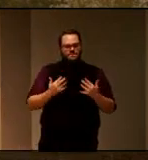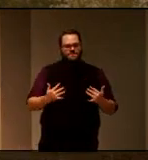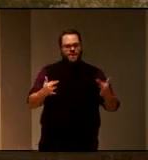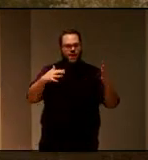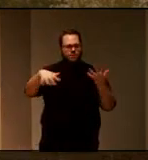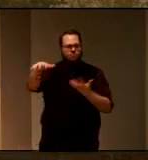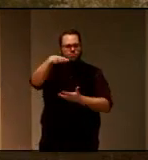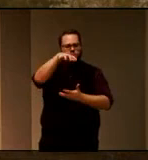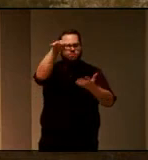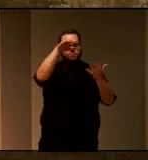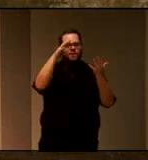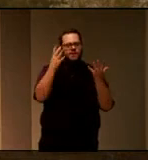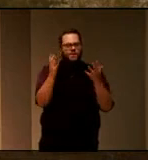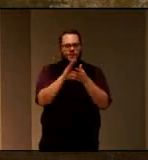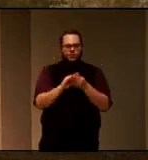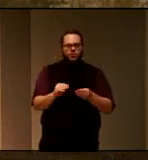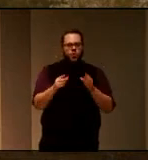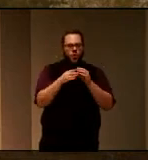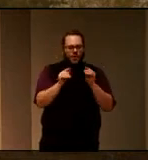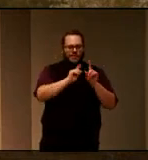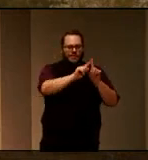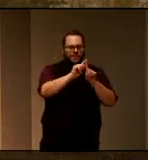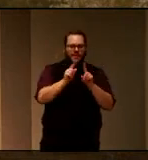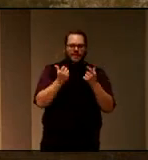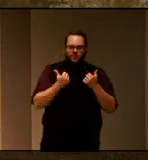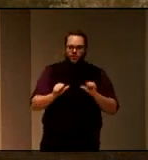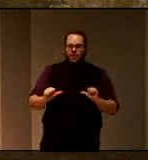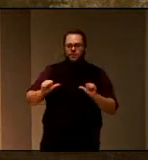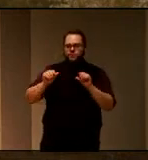there have been some different stories that have tried to tell that story.